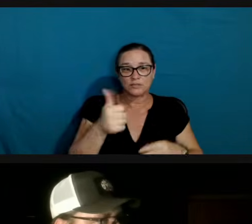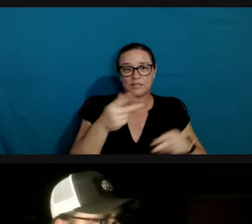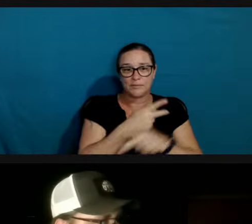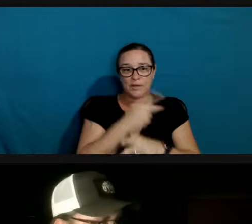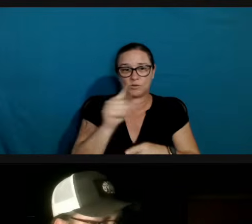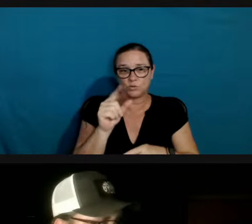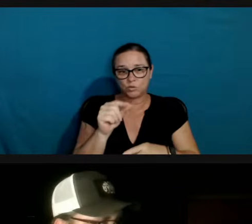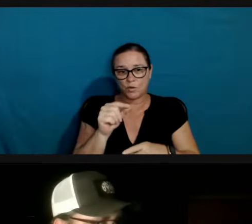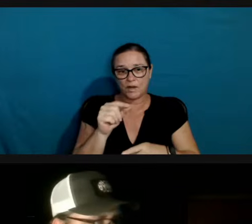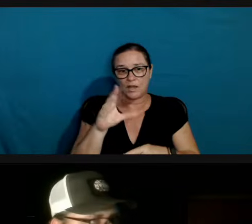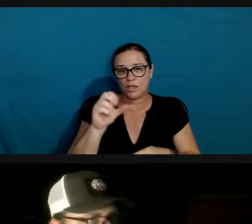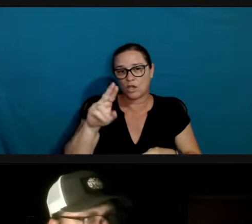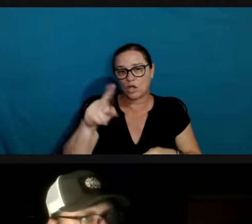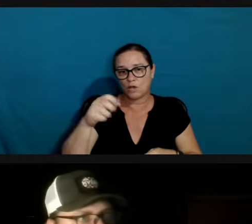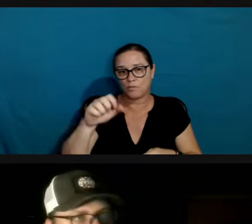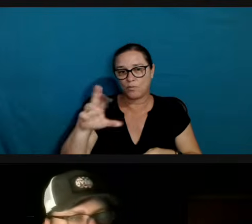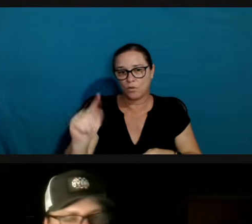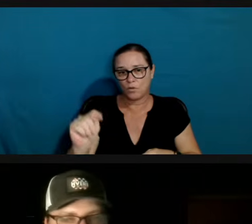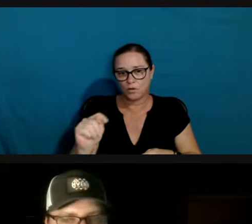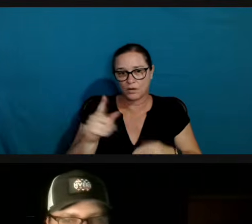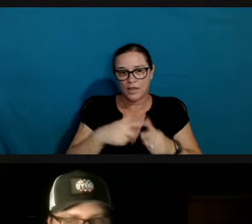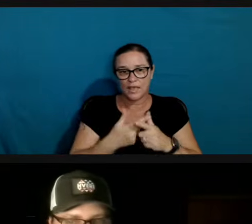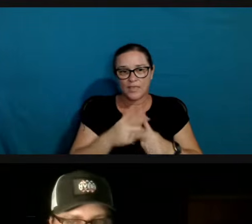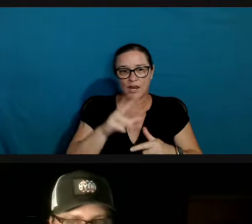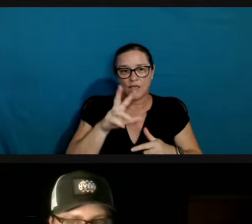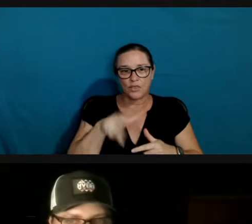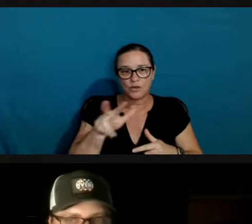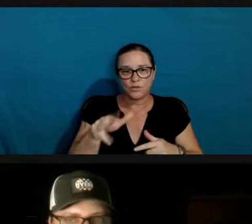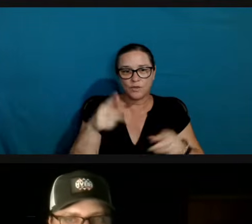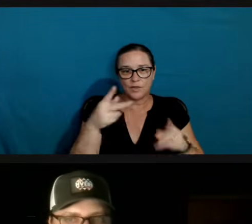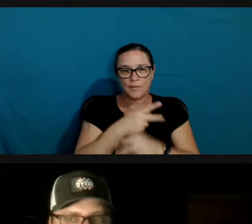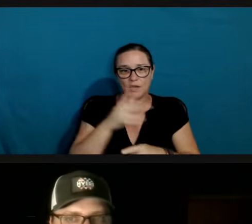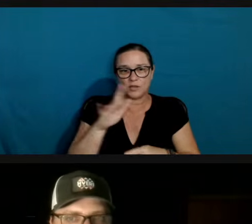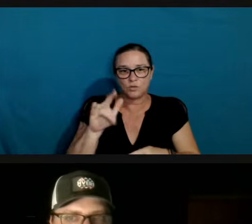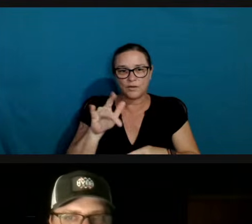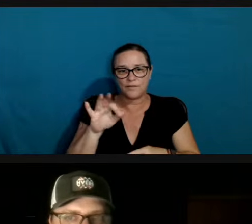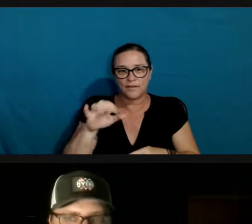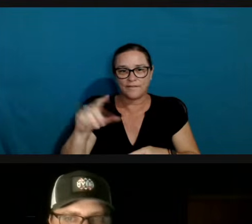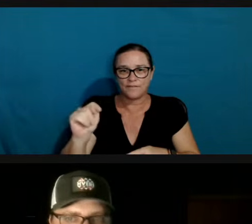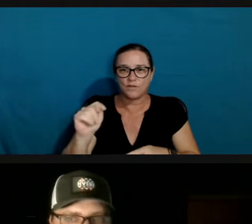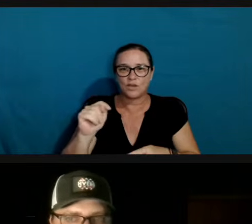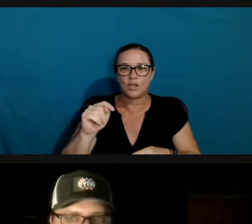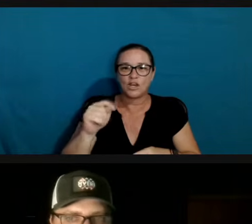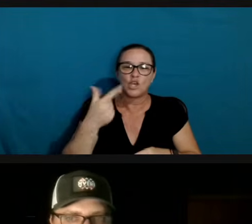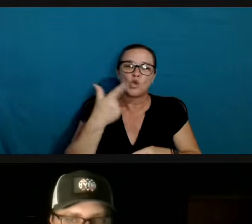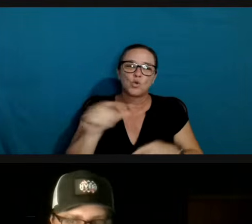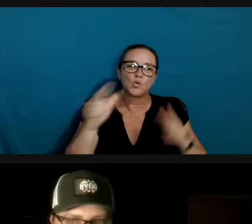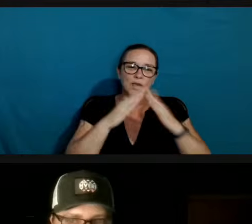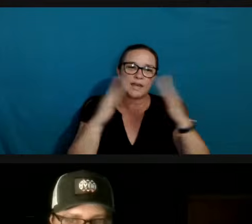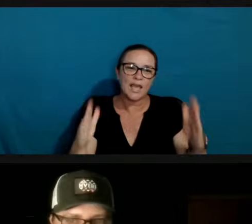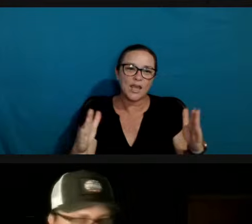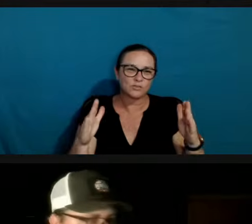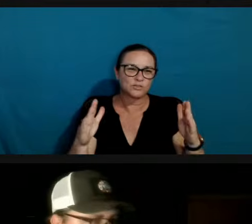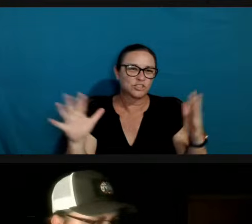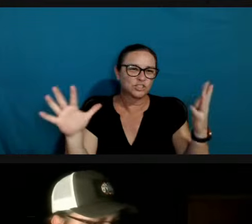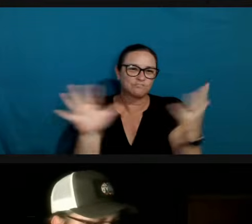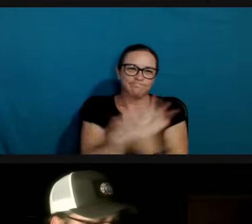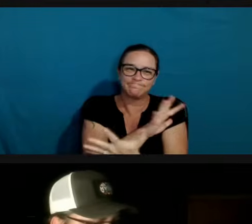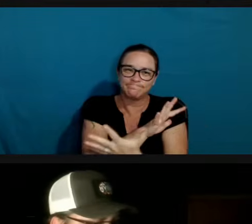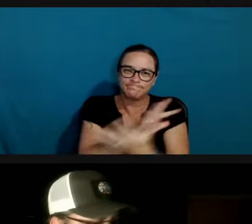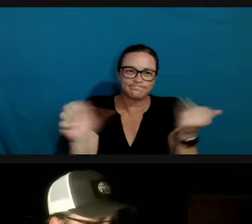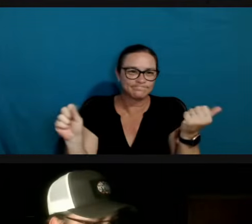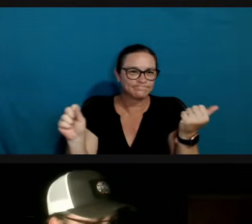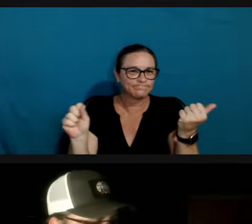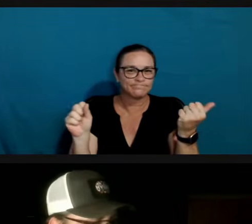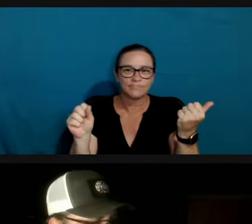and then a 33 by 25 foot greenhouse ripped to pieces. So a lot